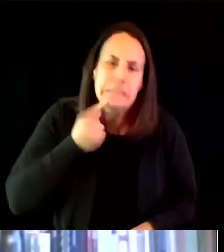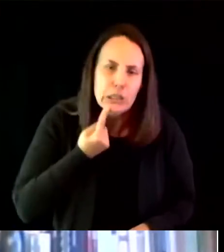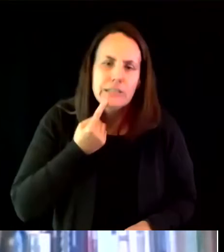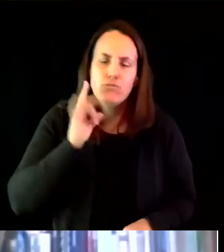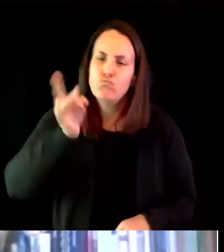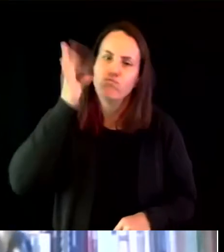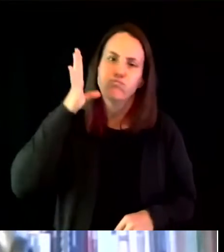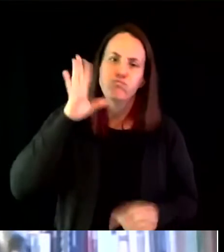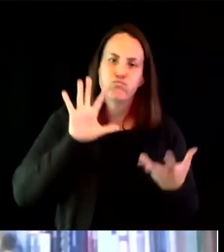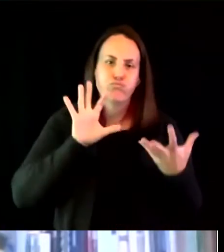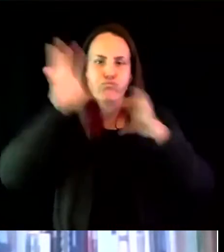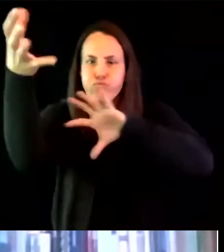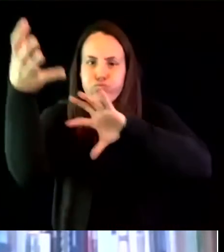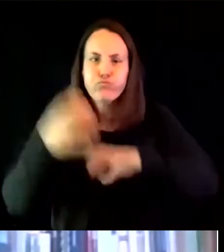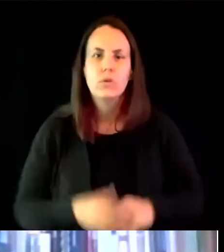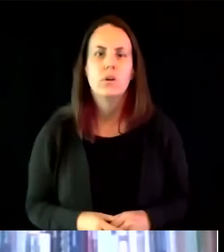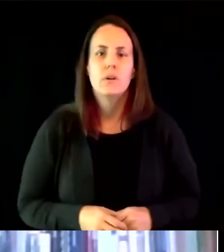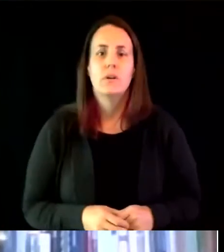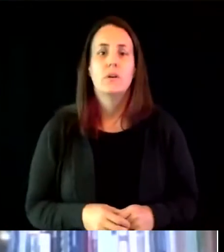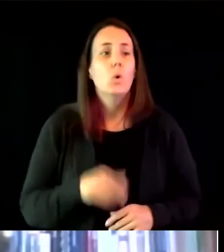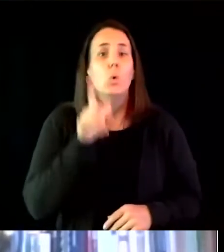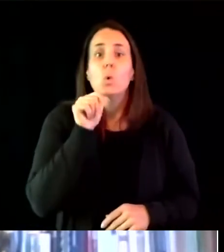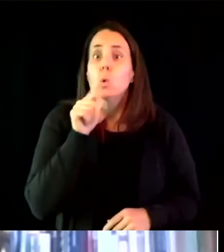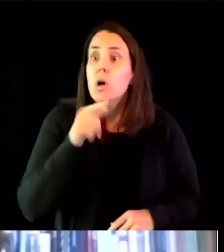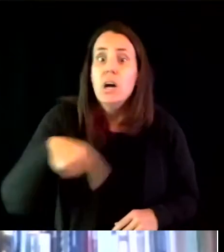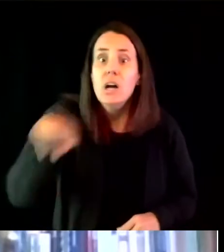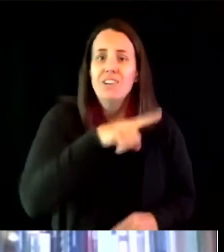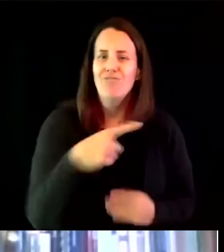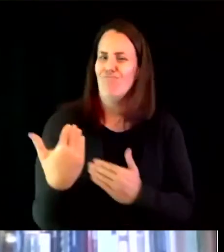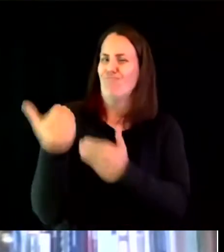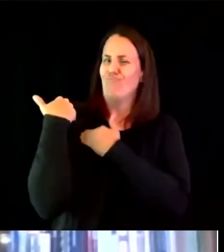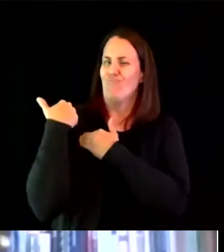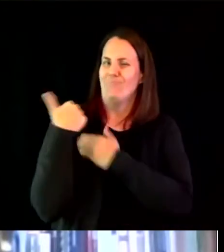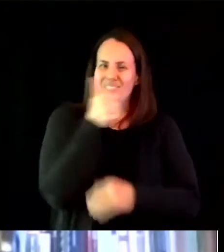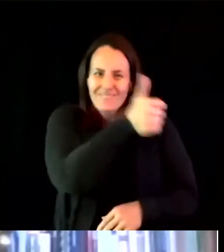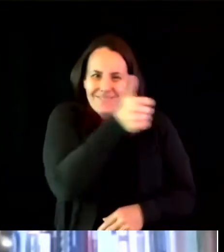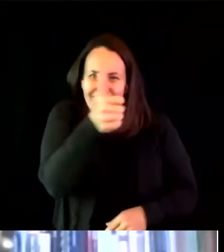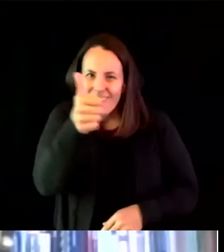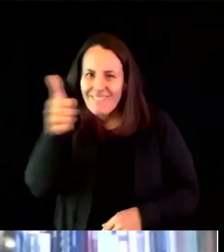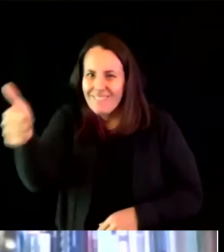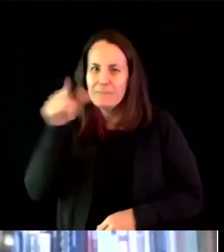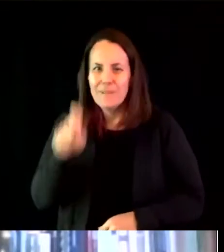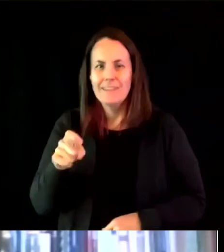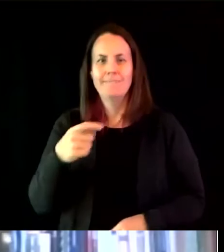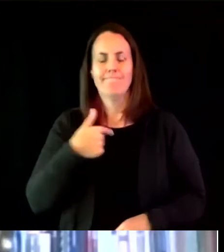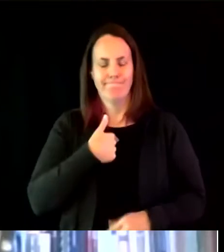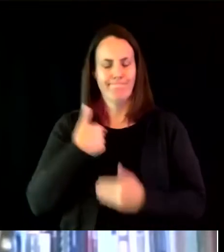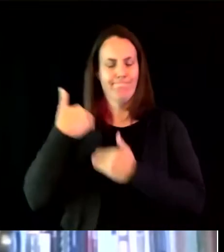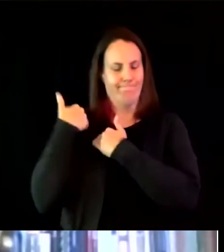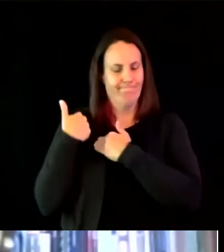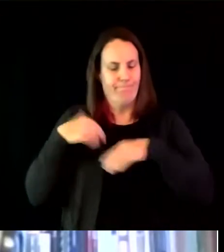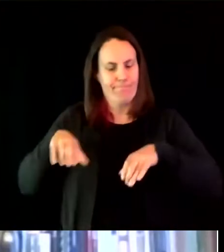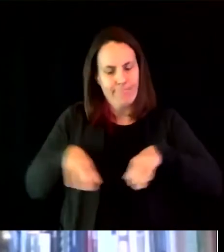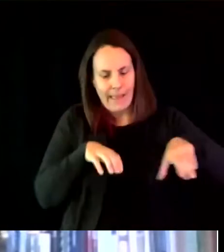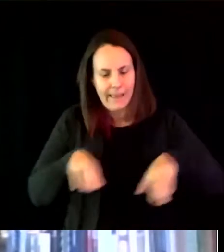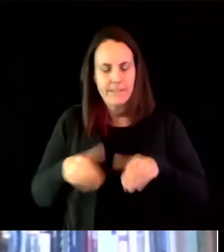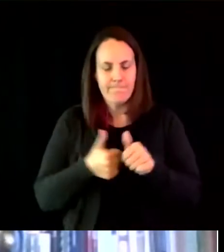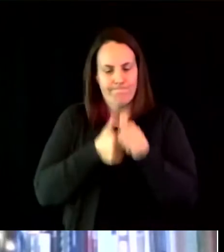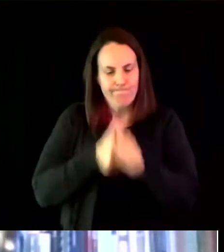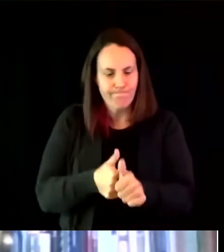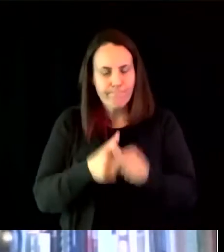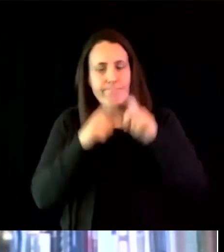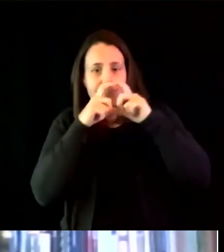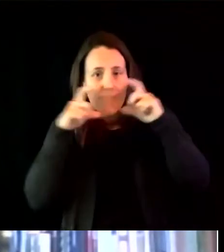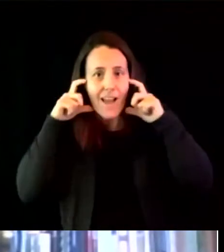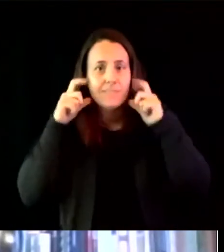people. And the hope is that they will take this information and do the kinds of things that if all of us do